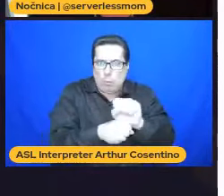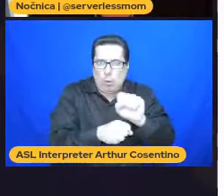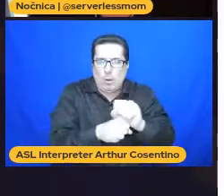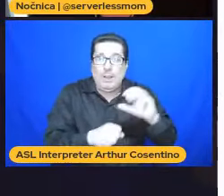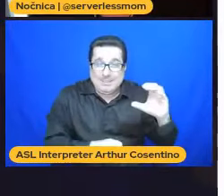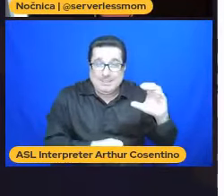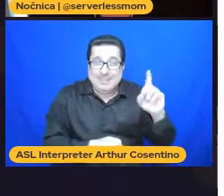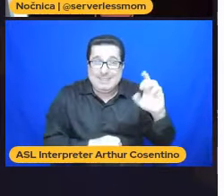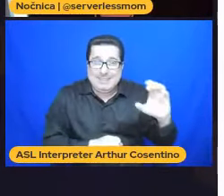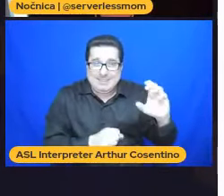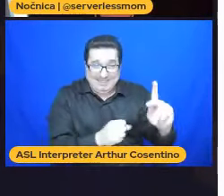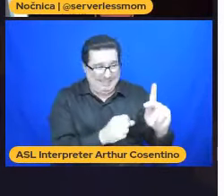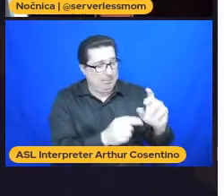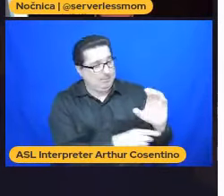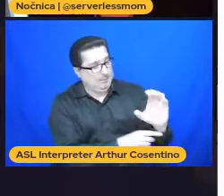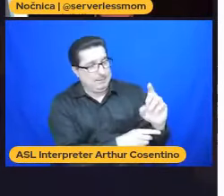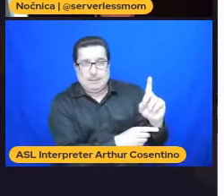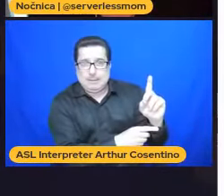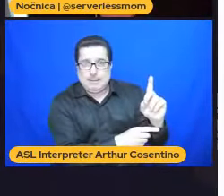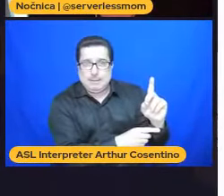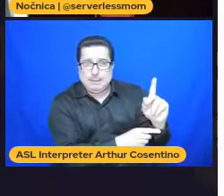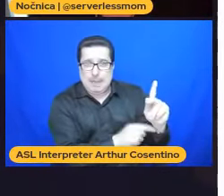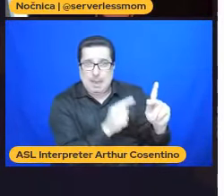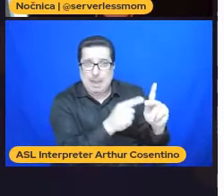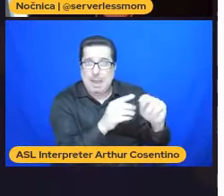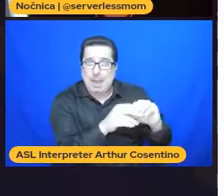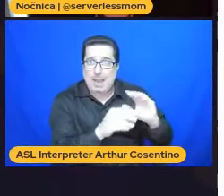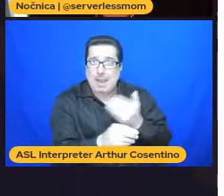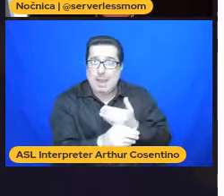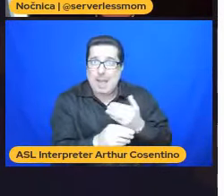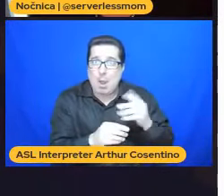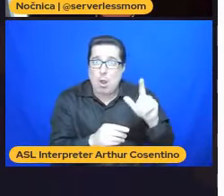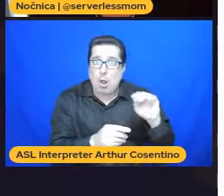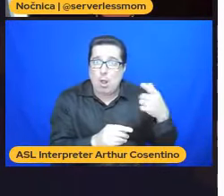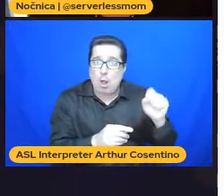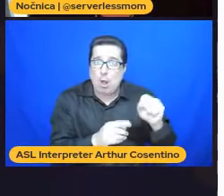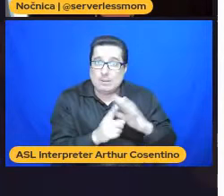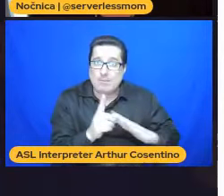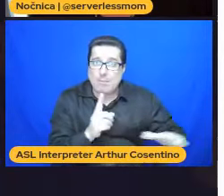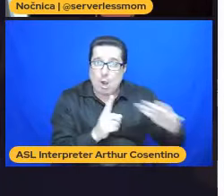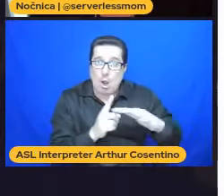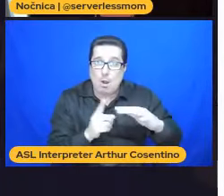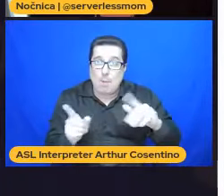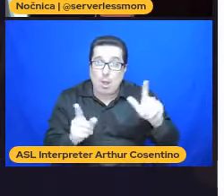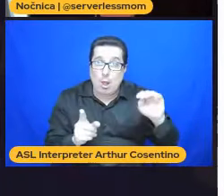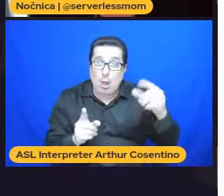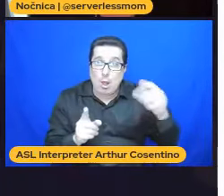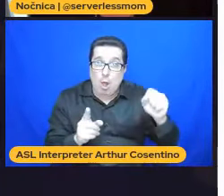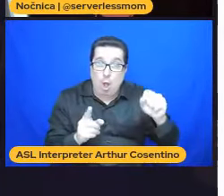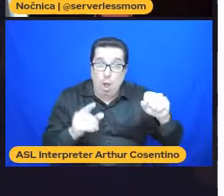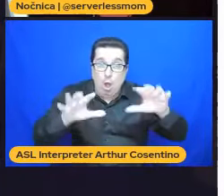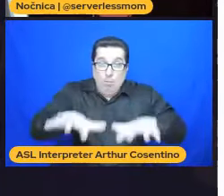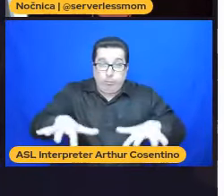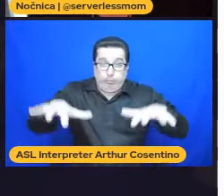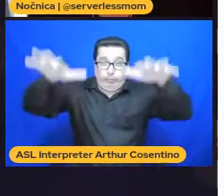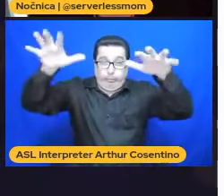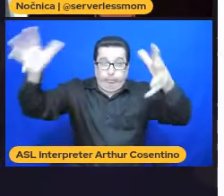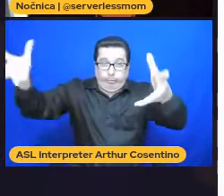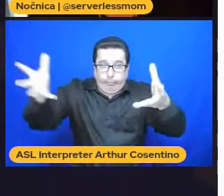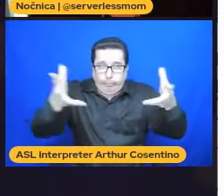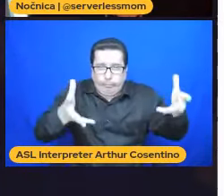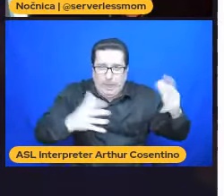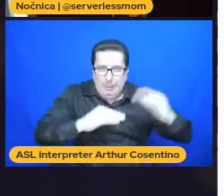in a larger cloud environment, logs are very often the way to go and build that kind of real